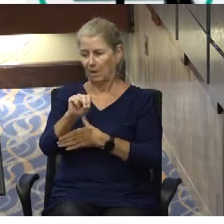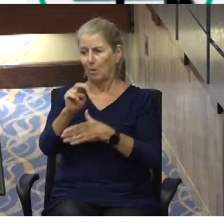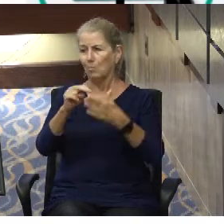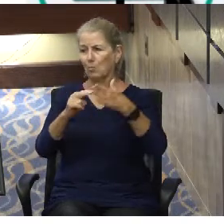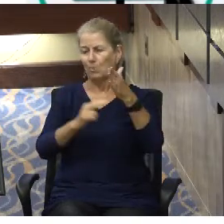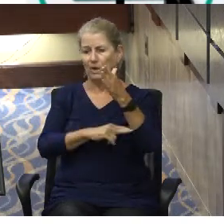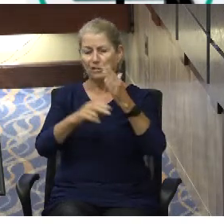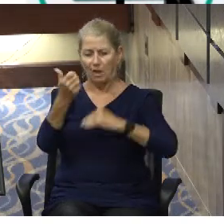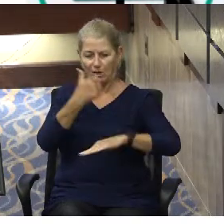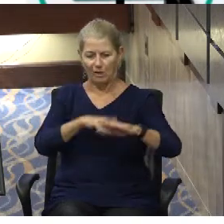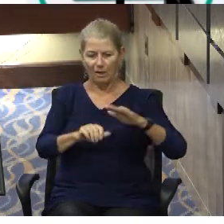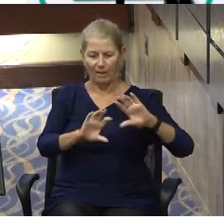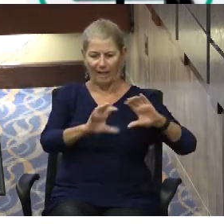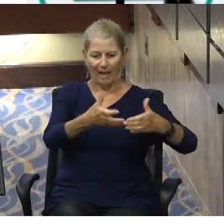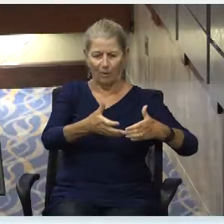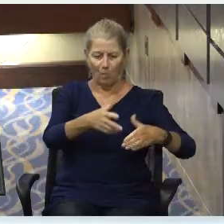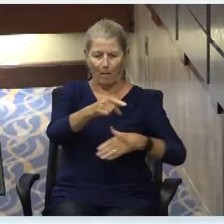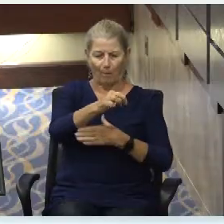Okay. that